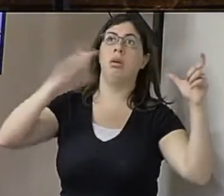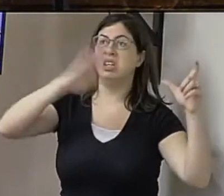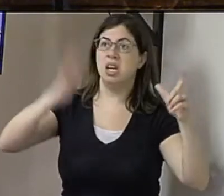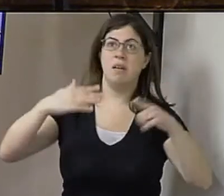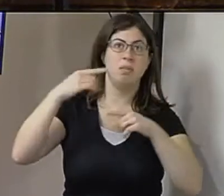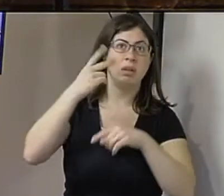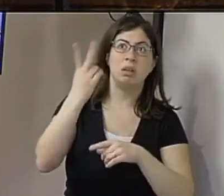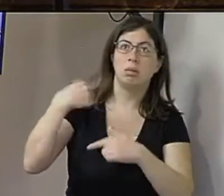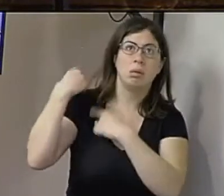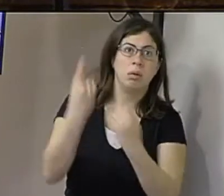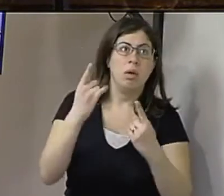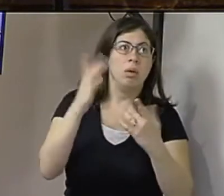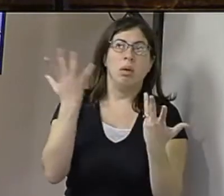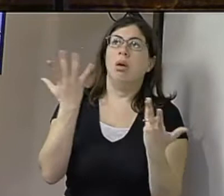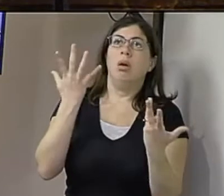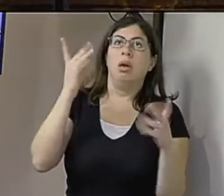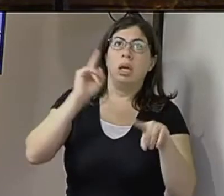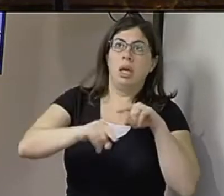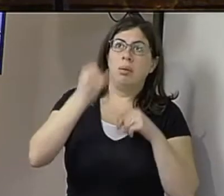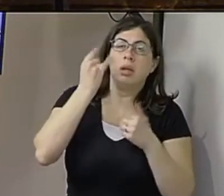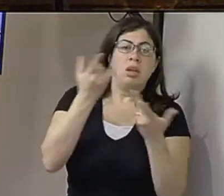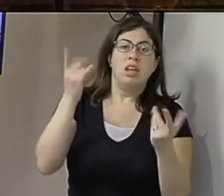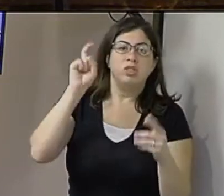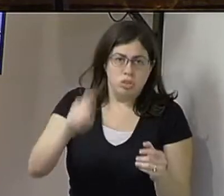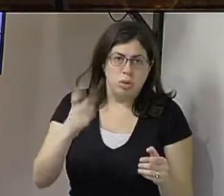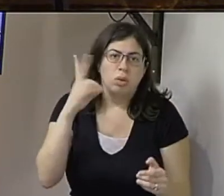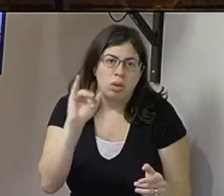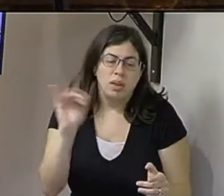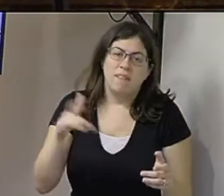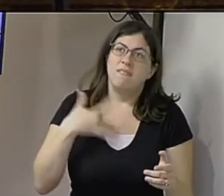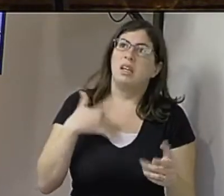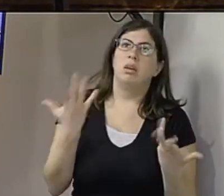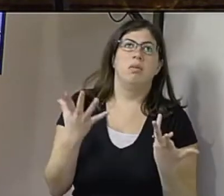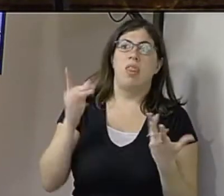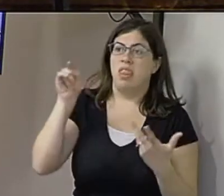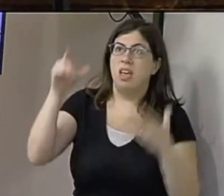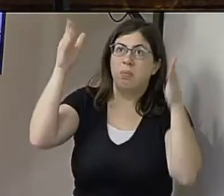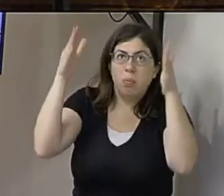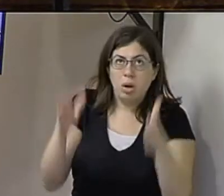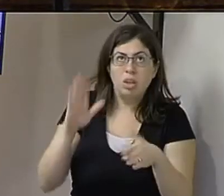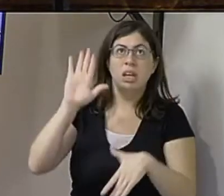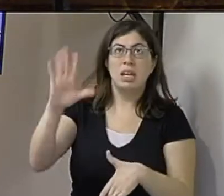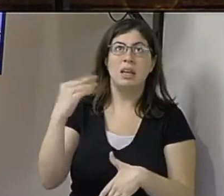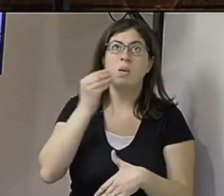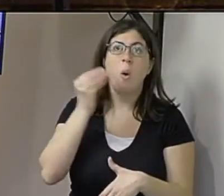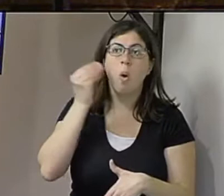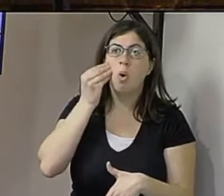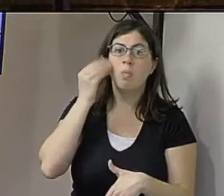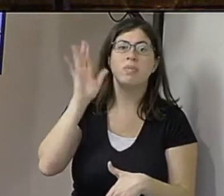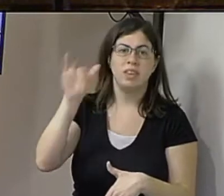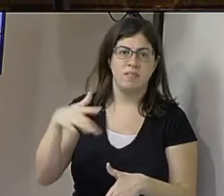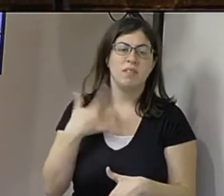It would have looked like something unimaginable, and that's what it was supposed to be like. It was supposed to give you this sense that the person whose home you were stepping into was a